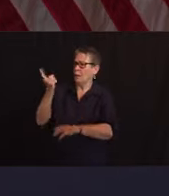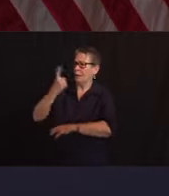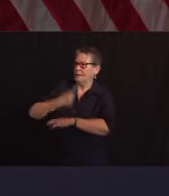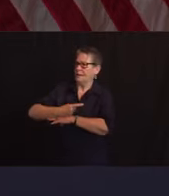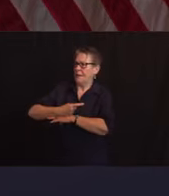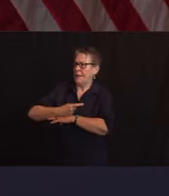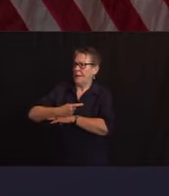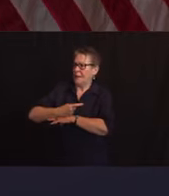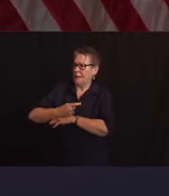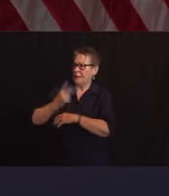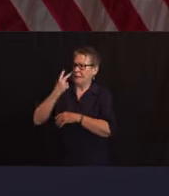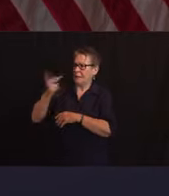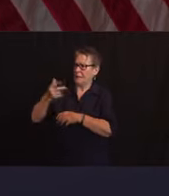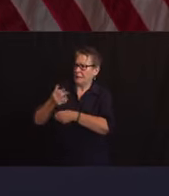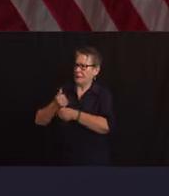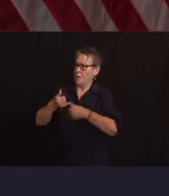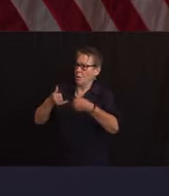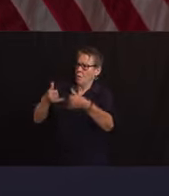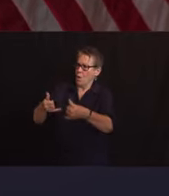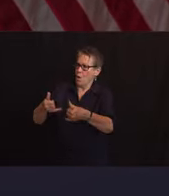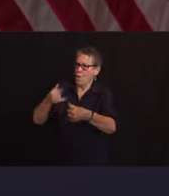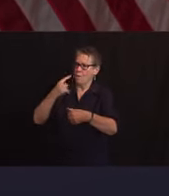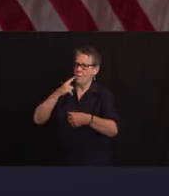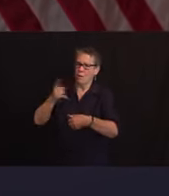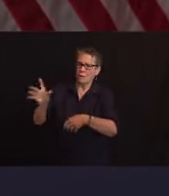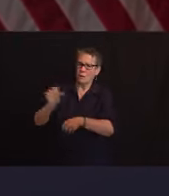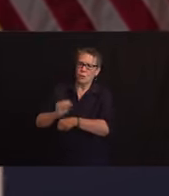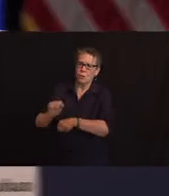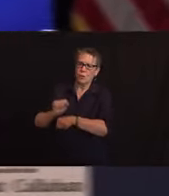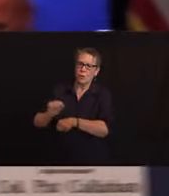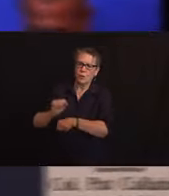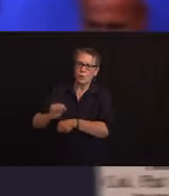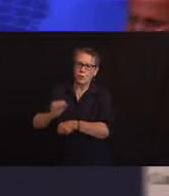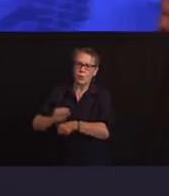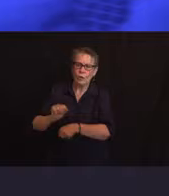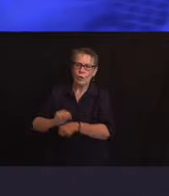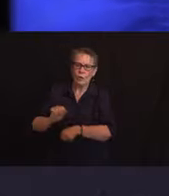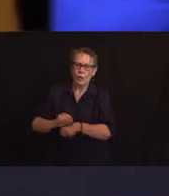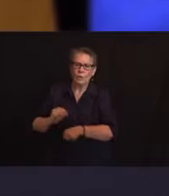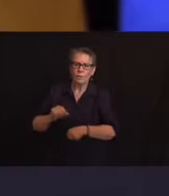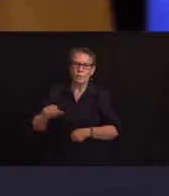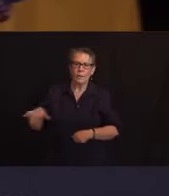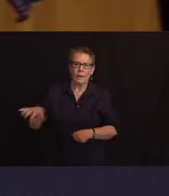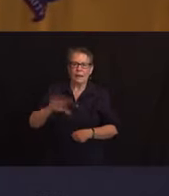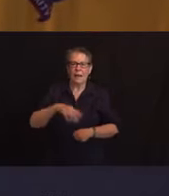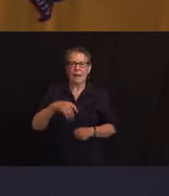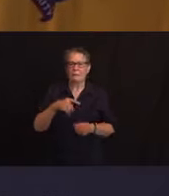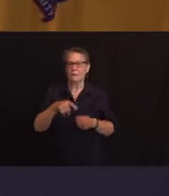Palmer and the entire logistics team. Thanks, Gov. What a year they have had. My Lord.